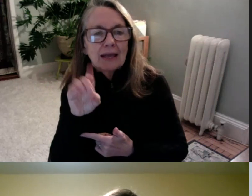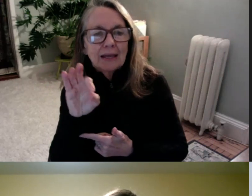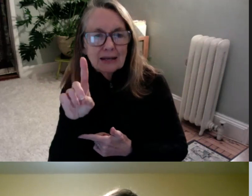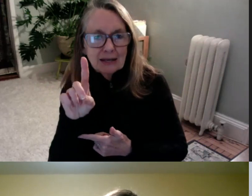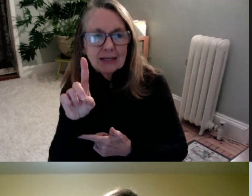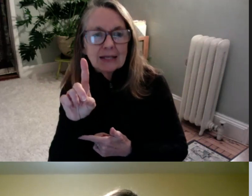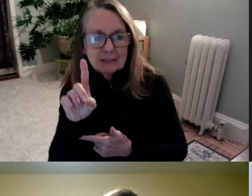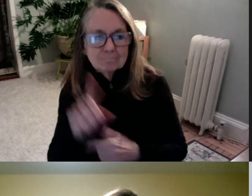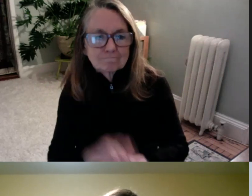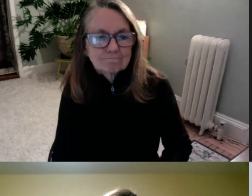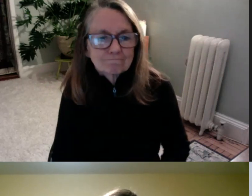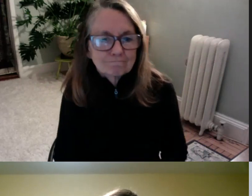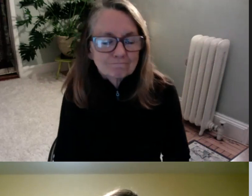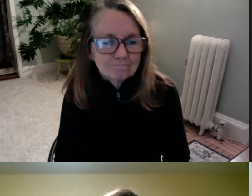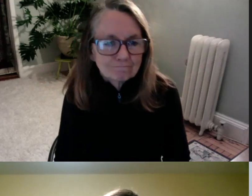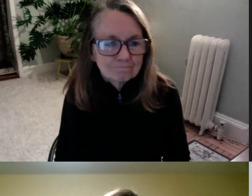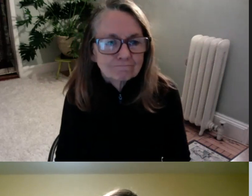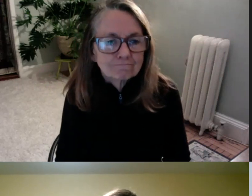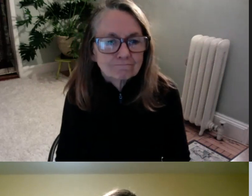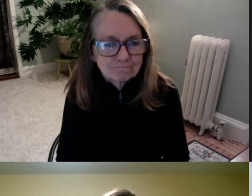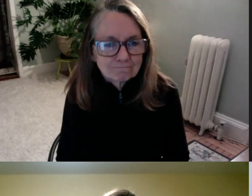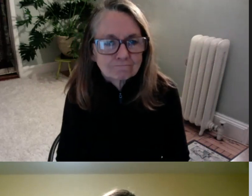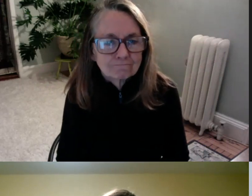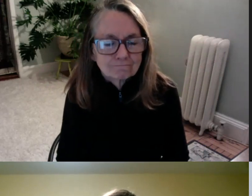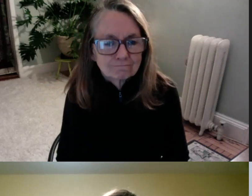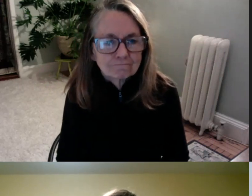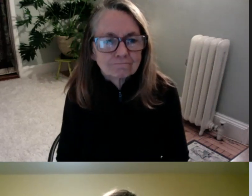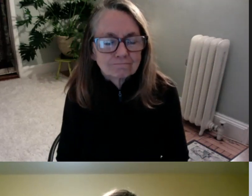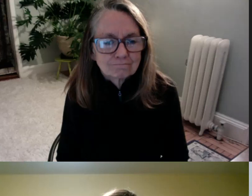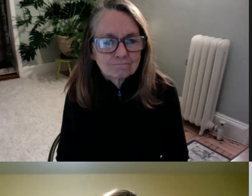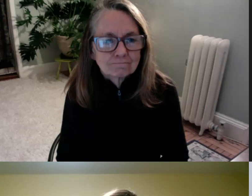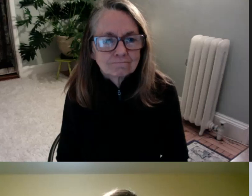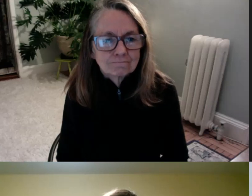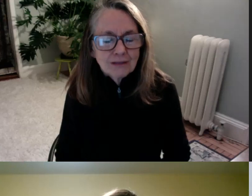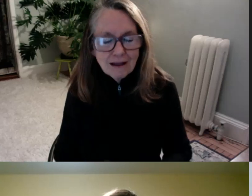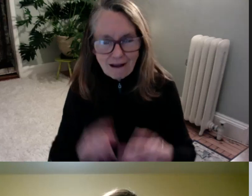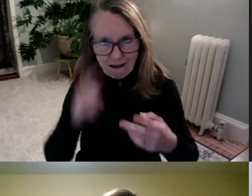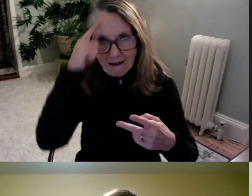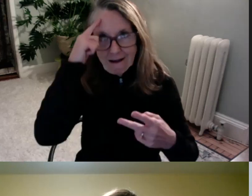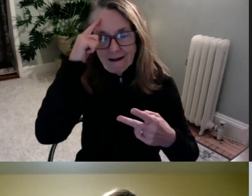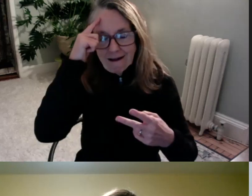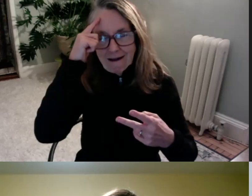Okay. All right. I had a second question. I just lost my train of